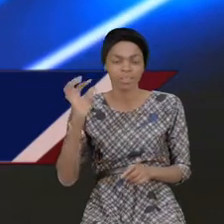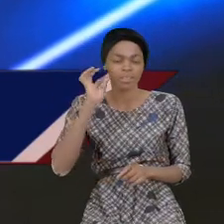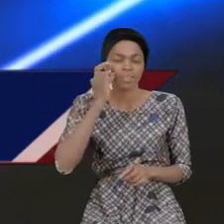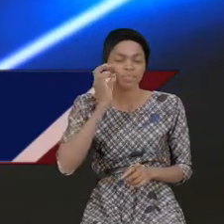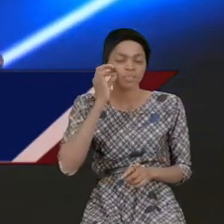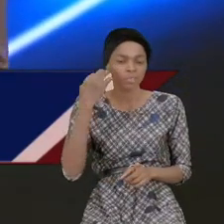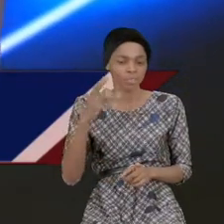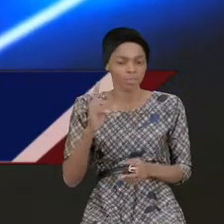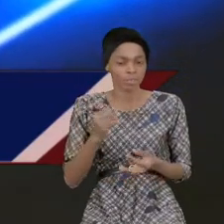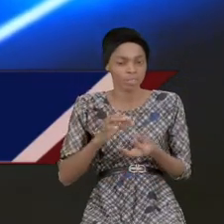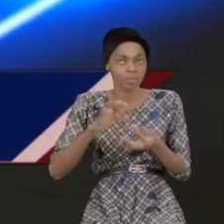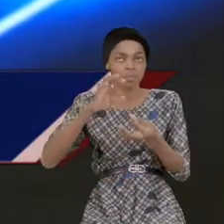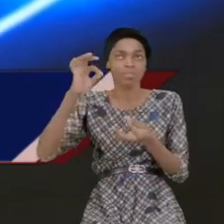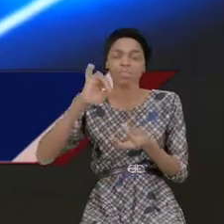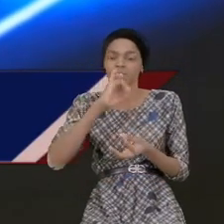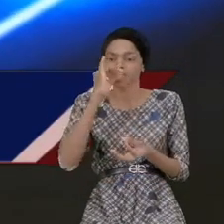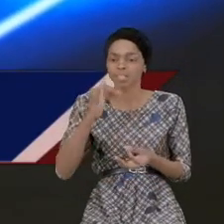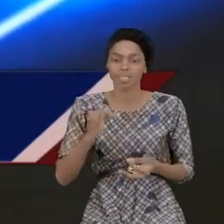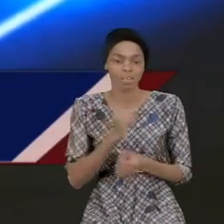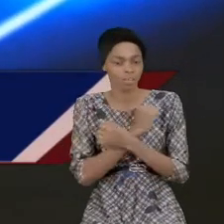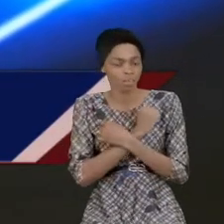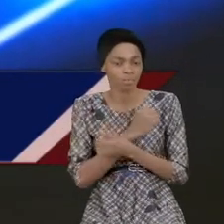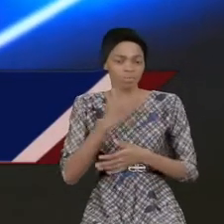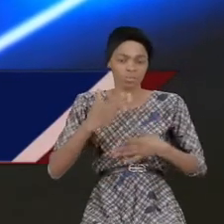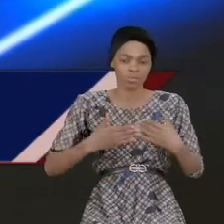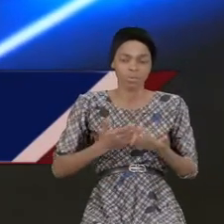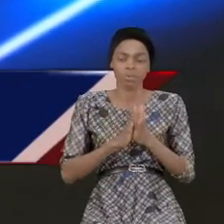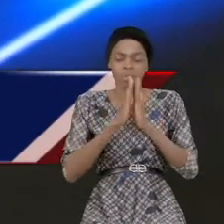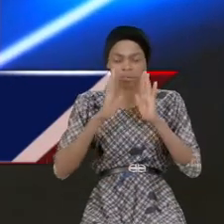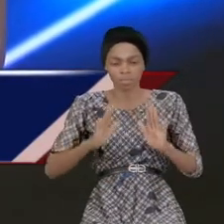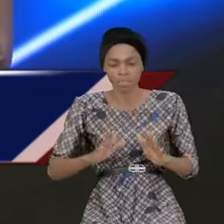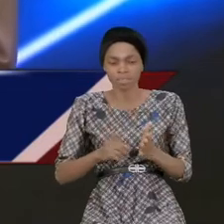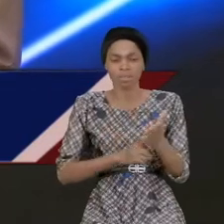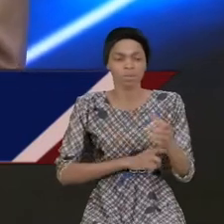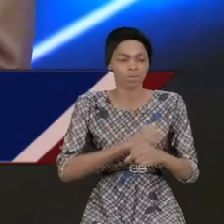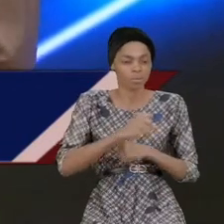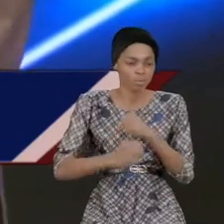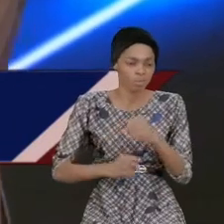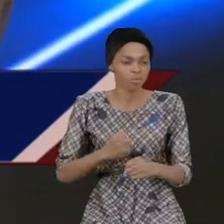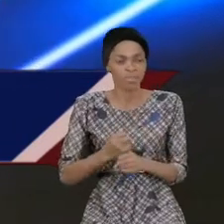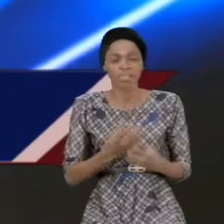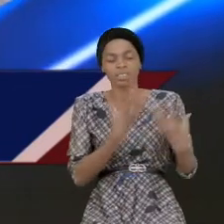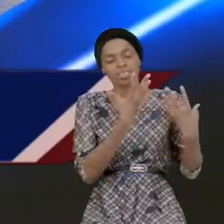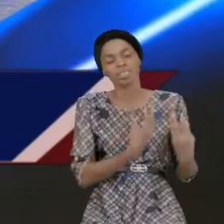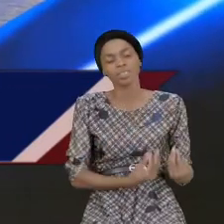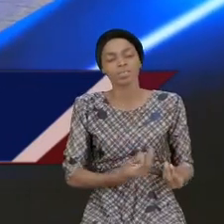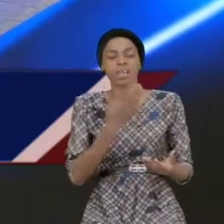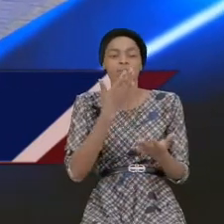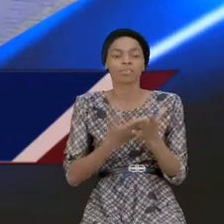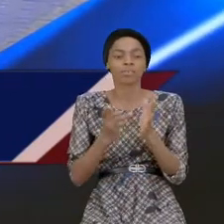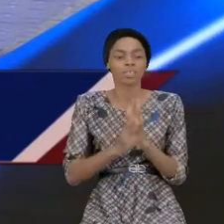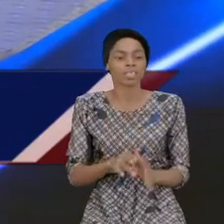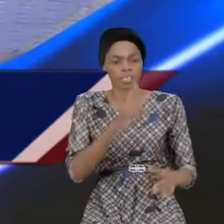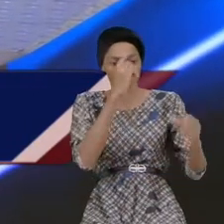the Spirit is love, joy, peace, long-suffering, gentleness, goodness,